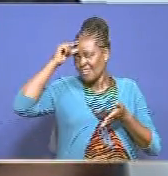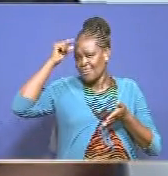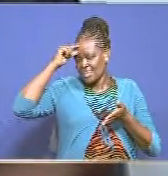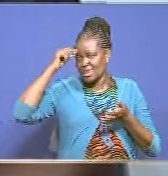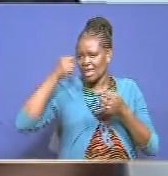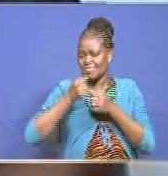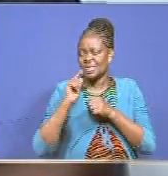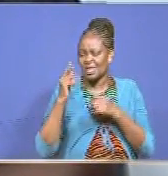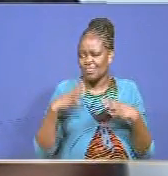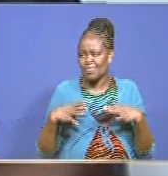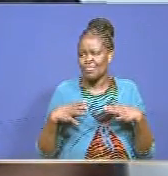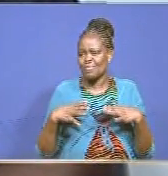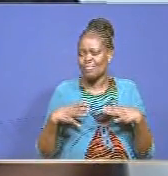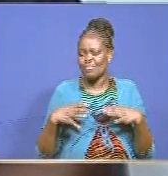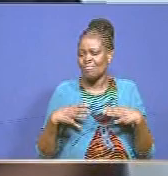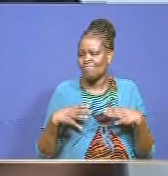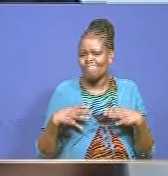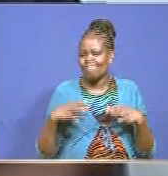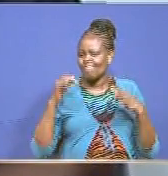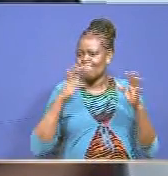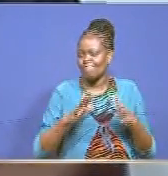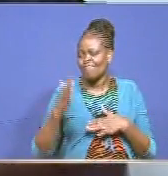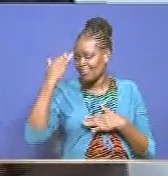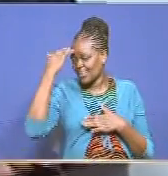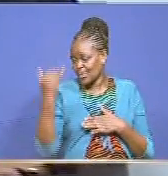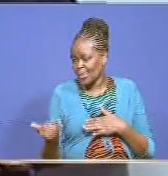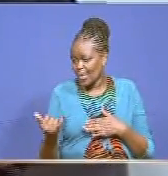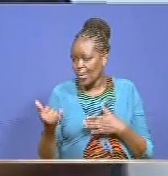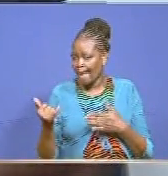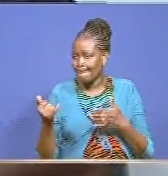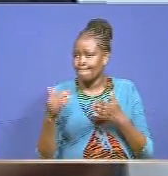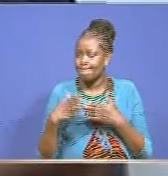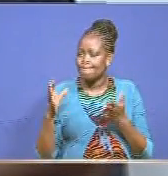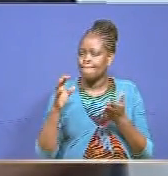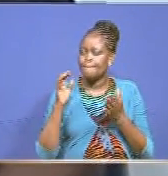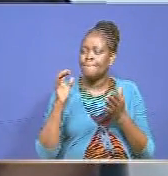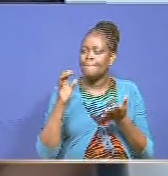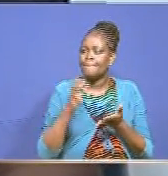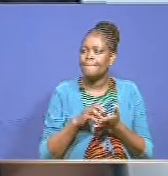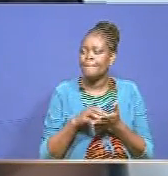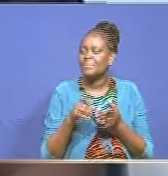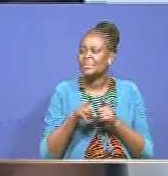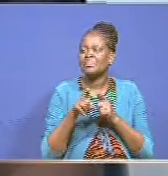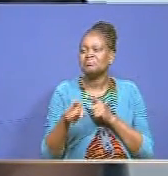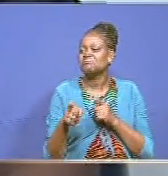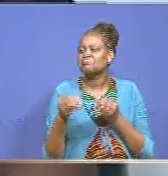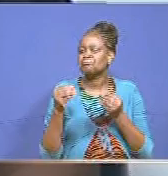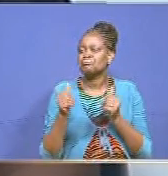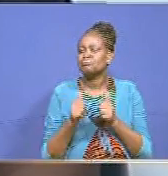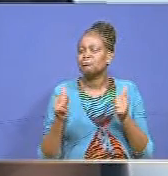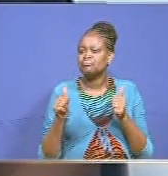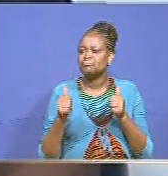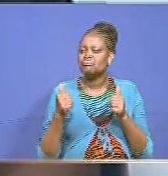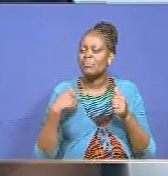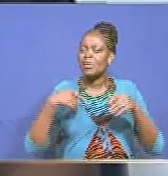Kenyans into an awkward situation because open scenarios like that, they are not dealt with. Mm-hmm. If I was the president of